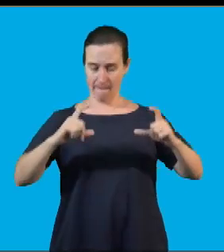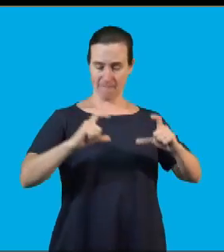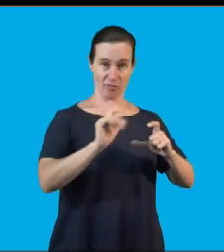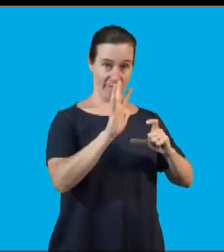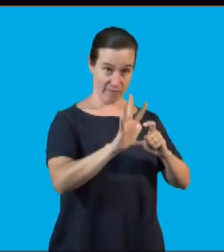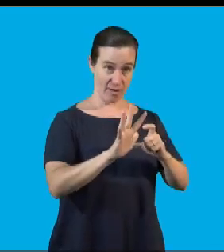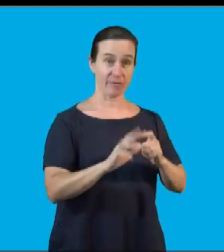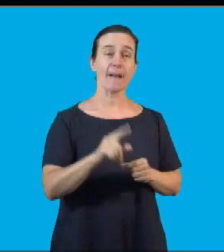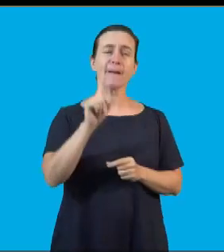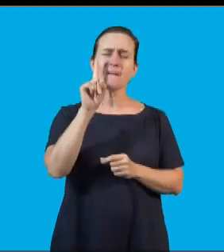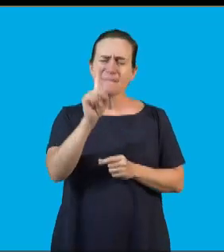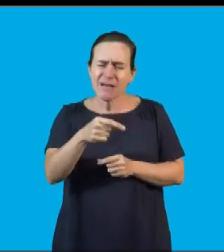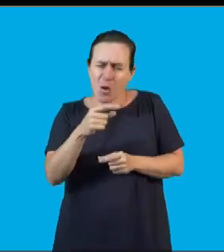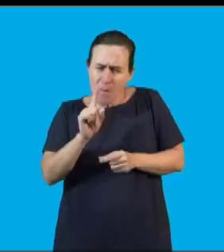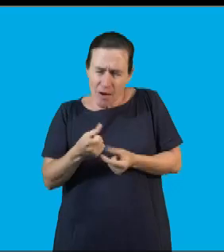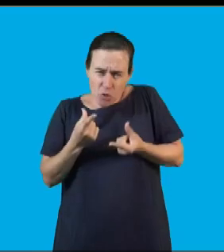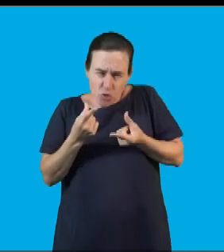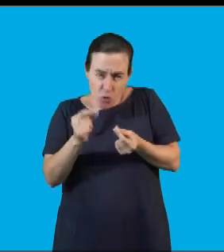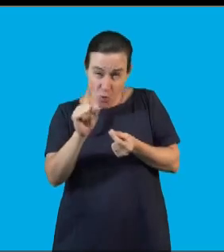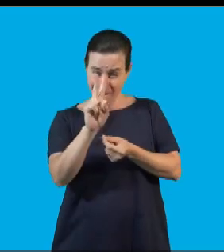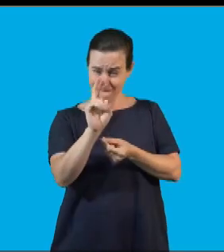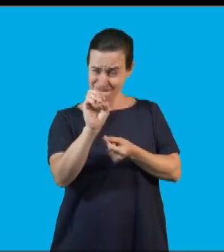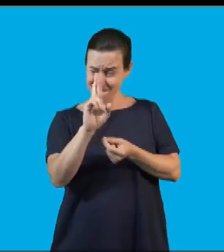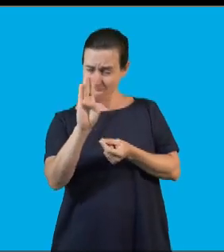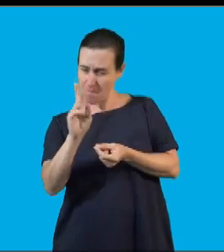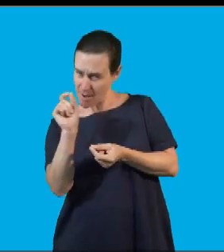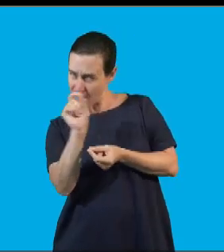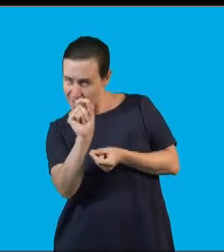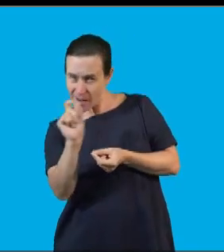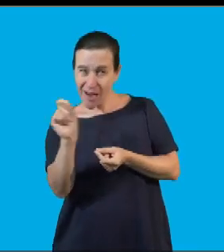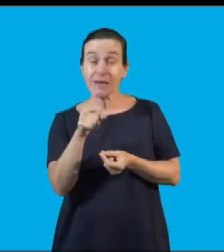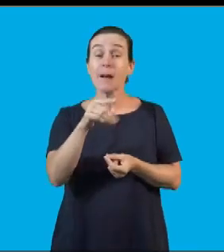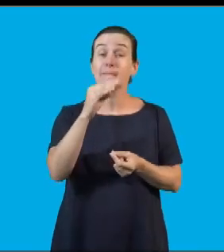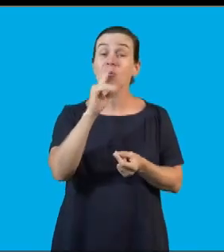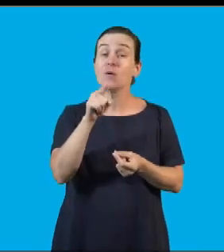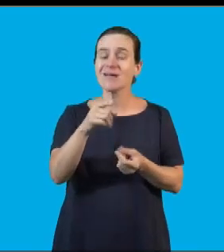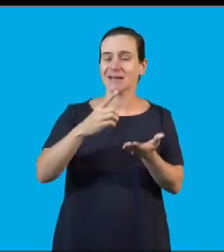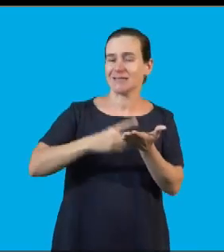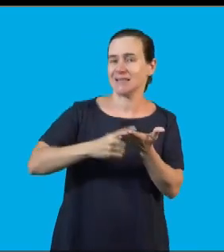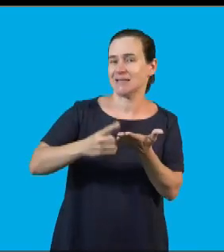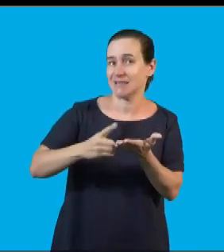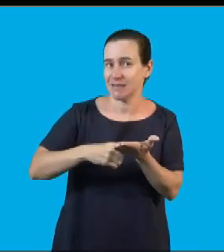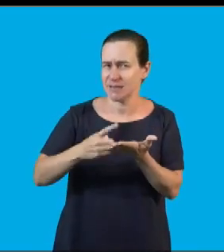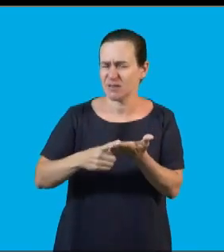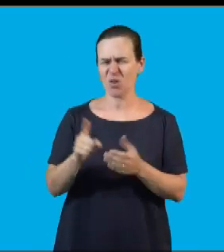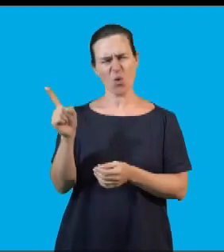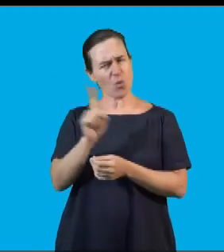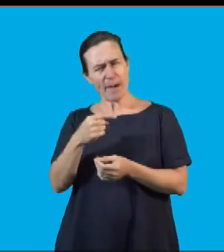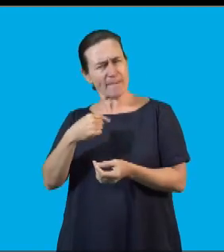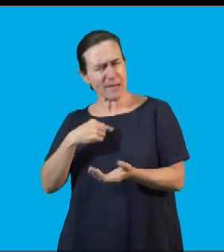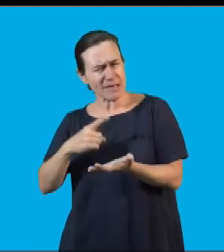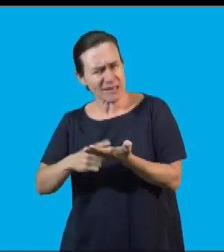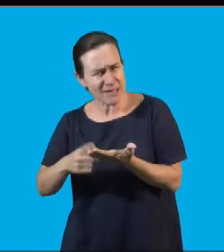to underline your verbs of questioning. In this case, it's discuss. What do you have to discuss? The irony, and